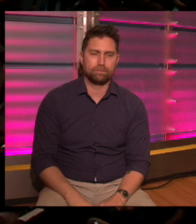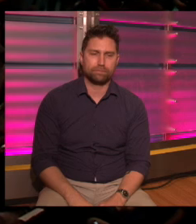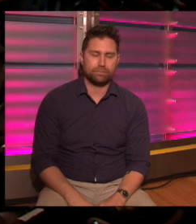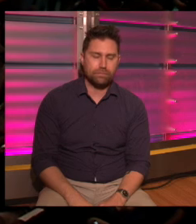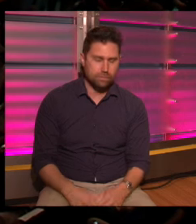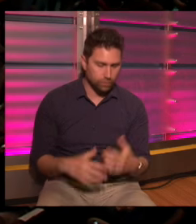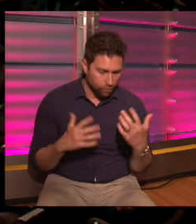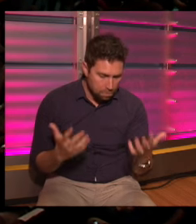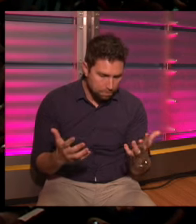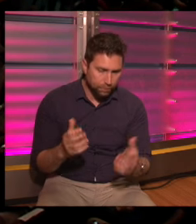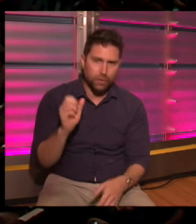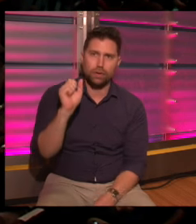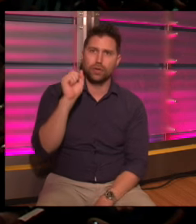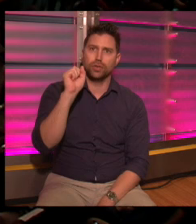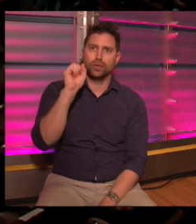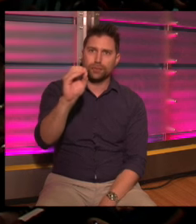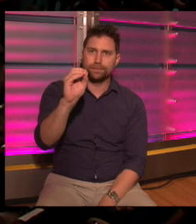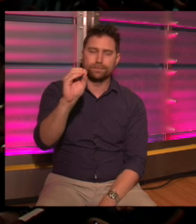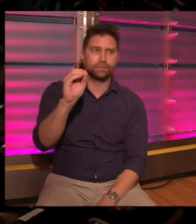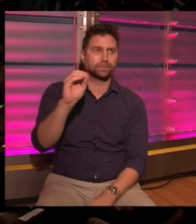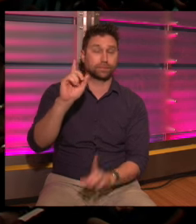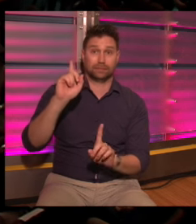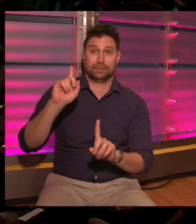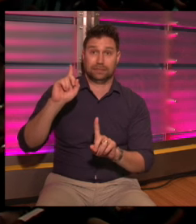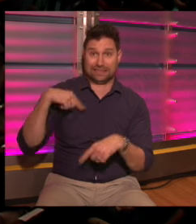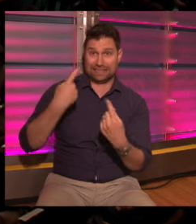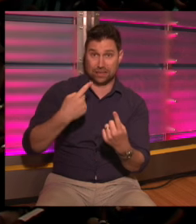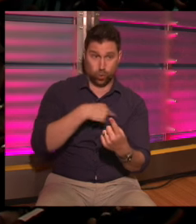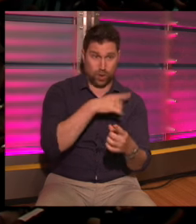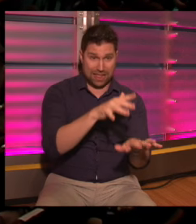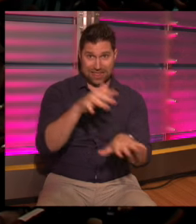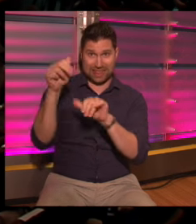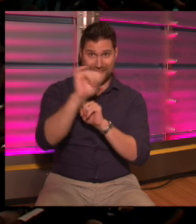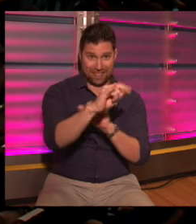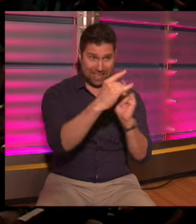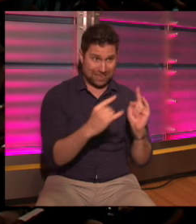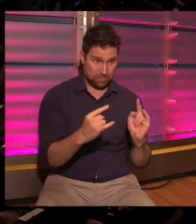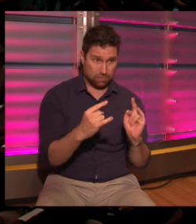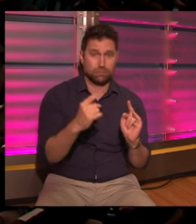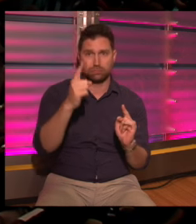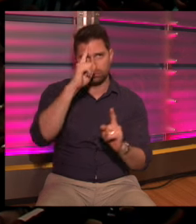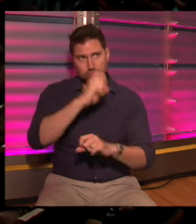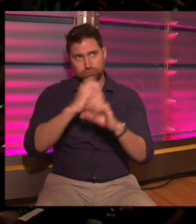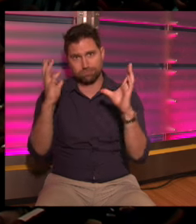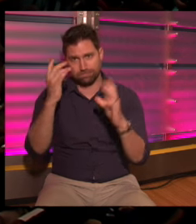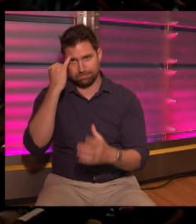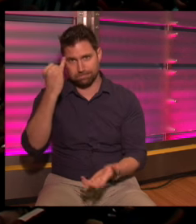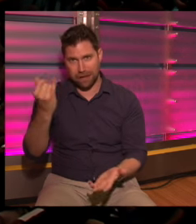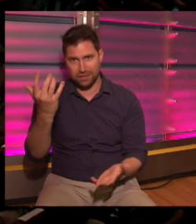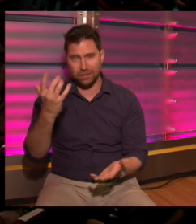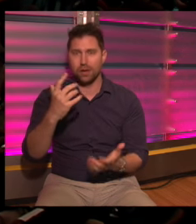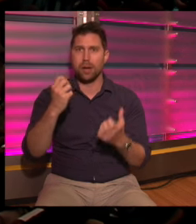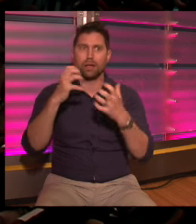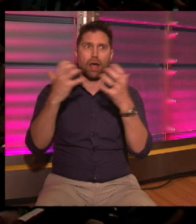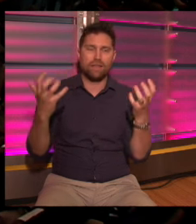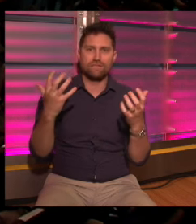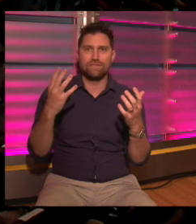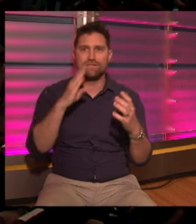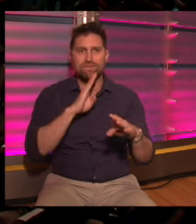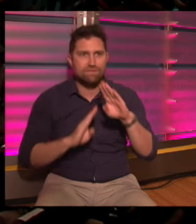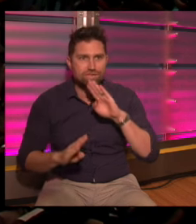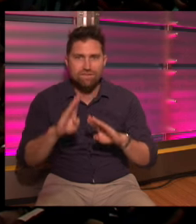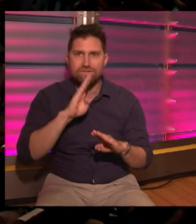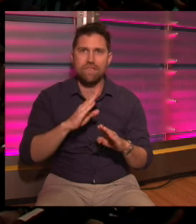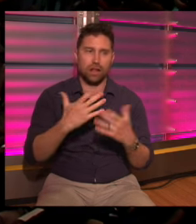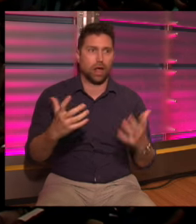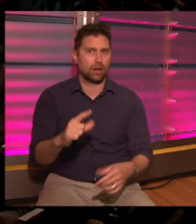So since we left that camp, as you might imagine, there was a lot of frustration and a lot of guilt